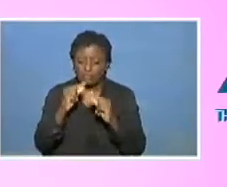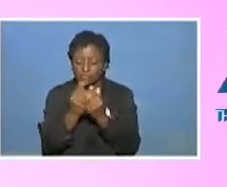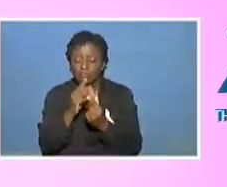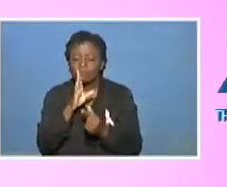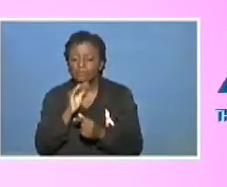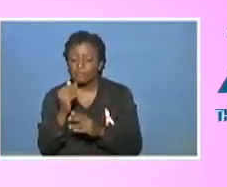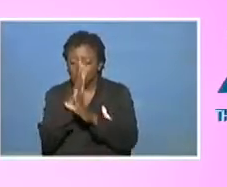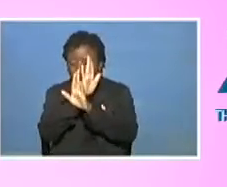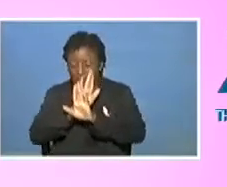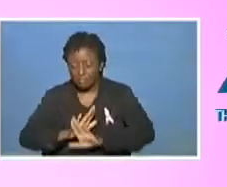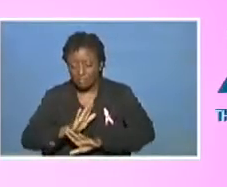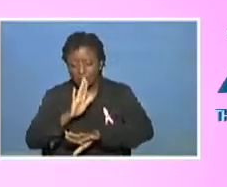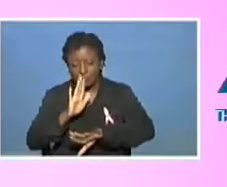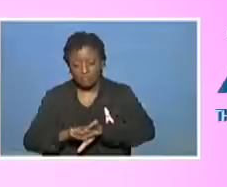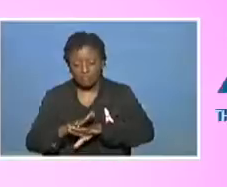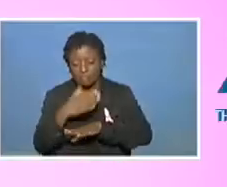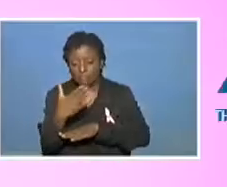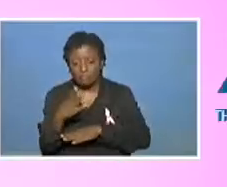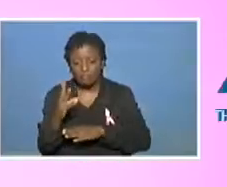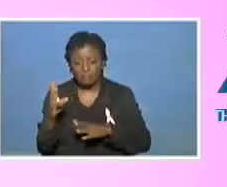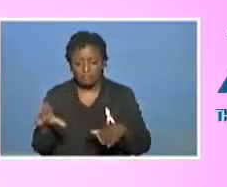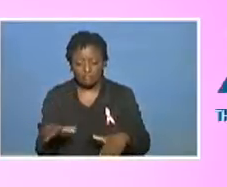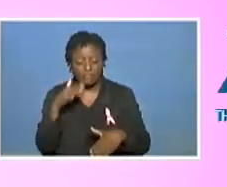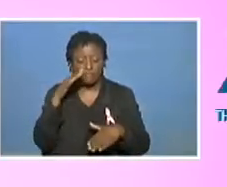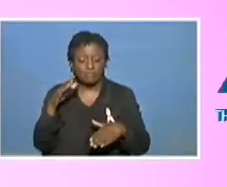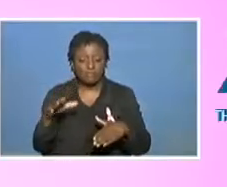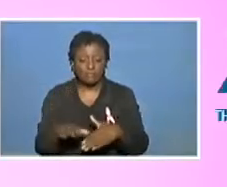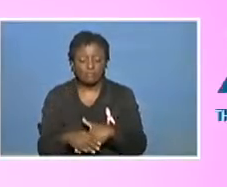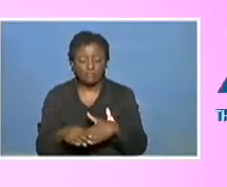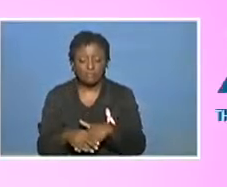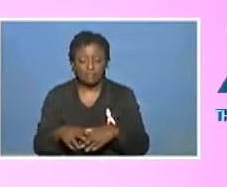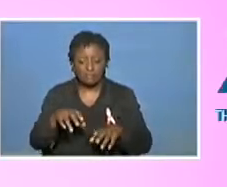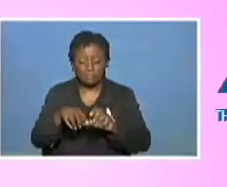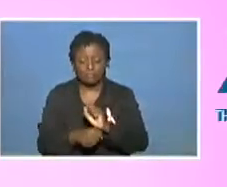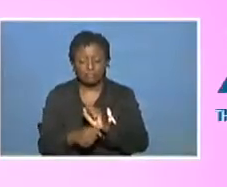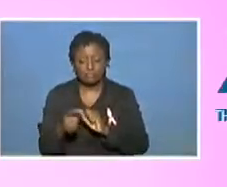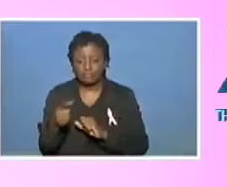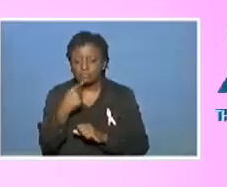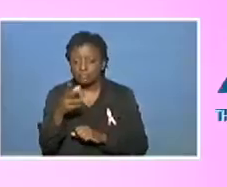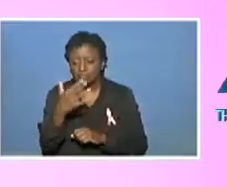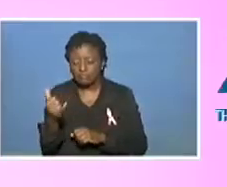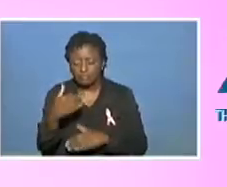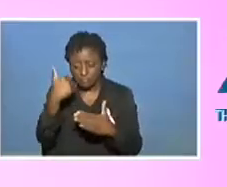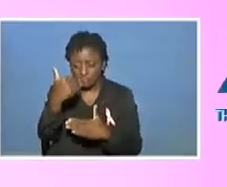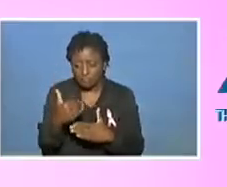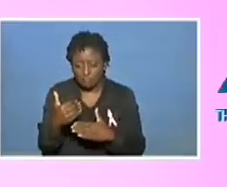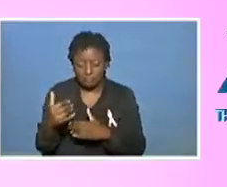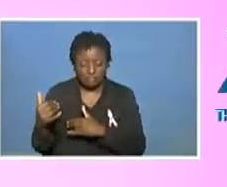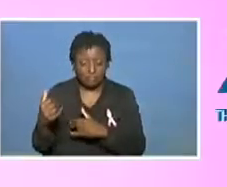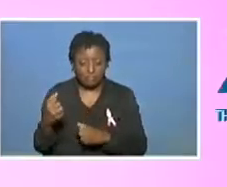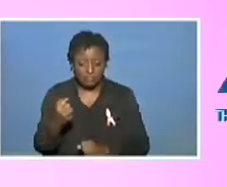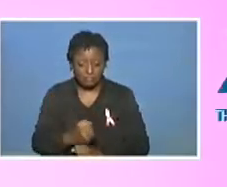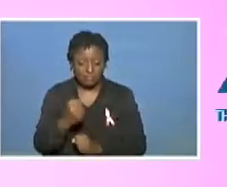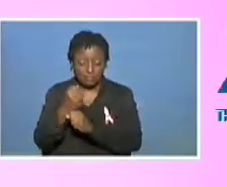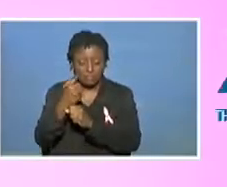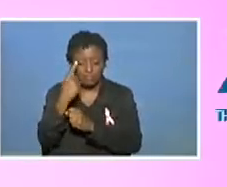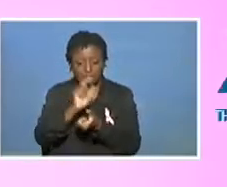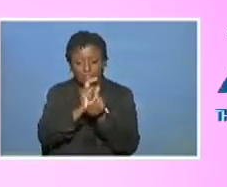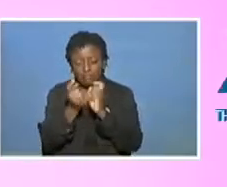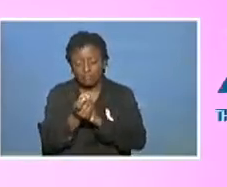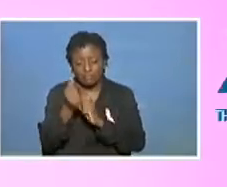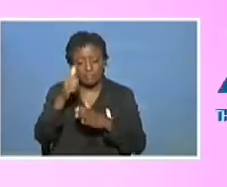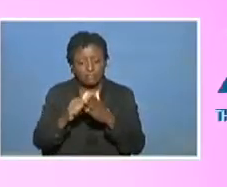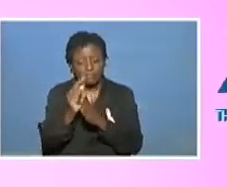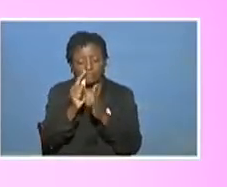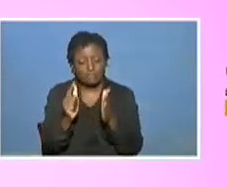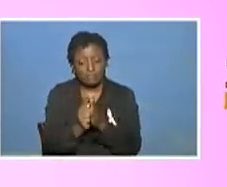disturbing as the Bahamas Crisis Center has been at the fore advocating for a change to the law to expand protections against rape for